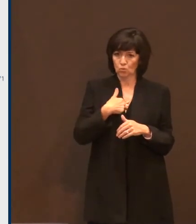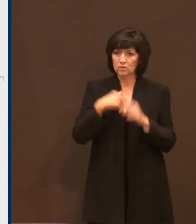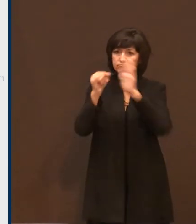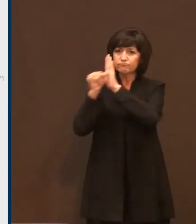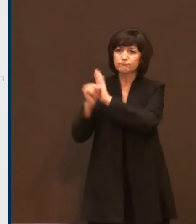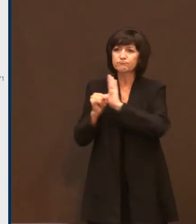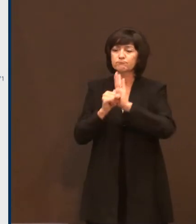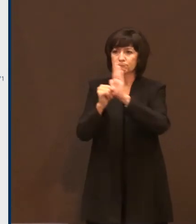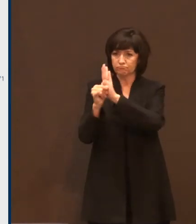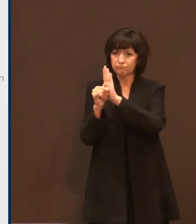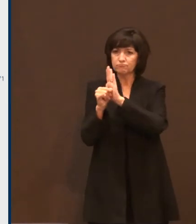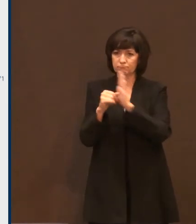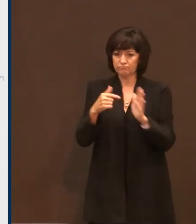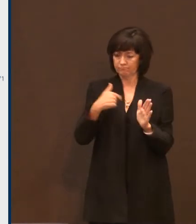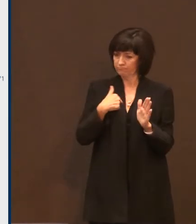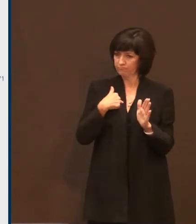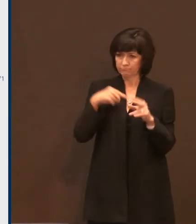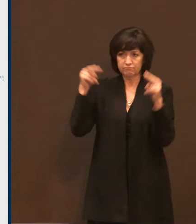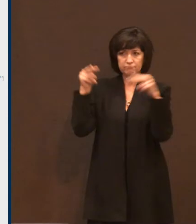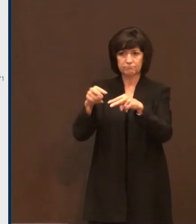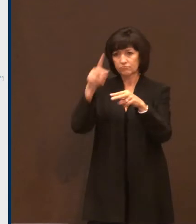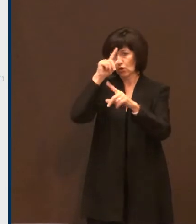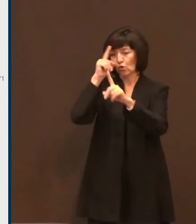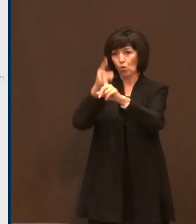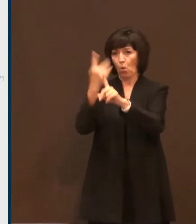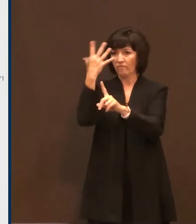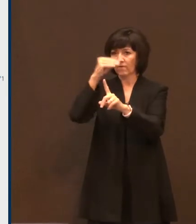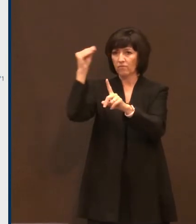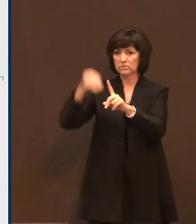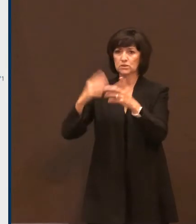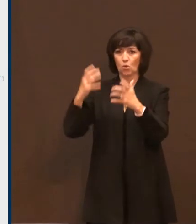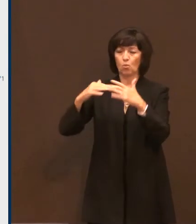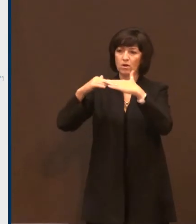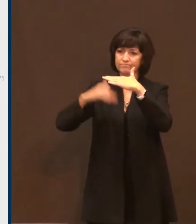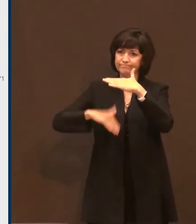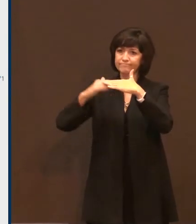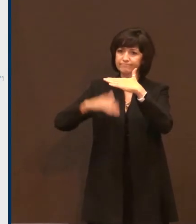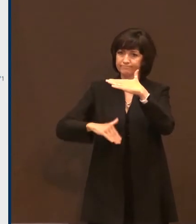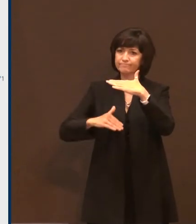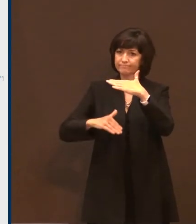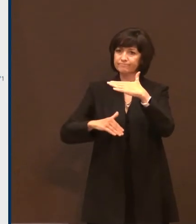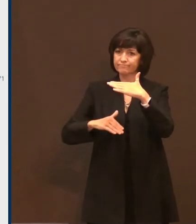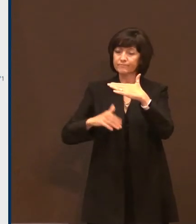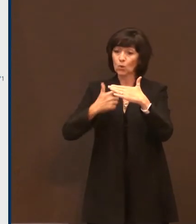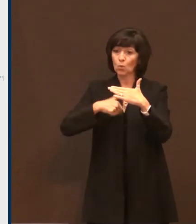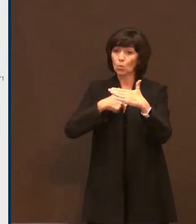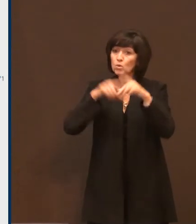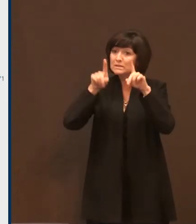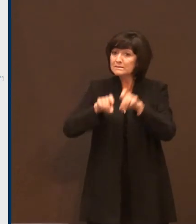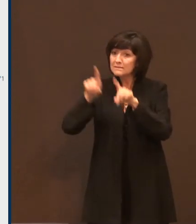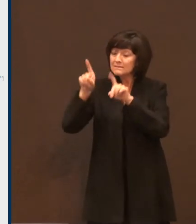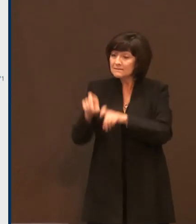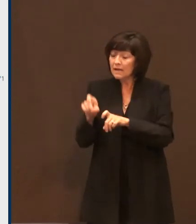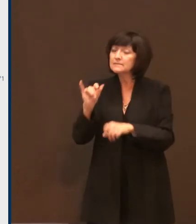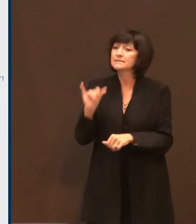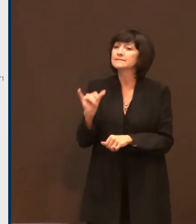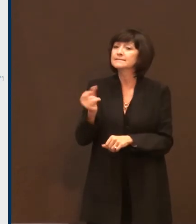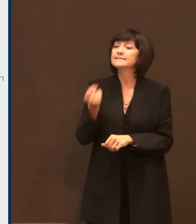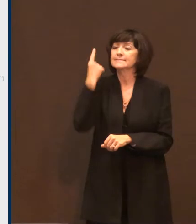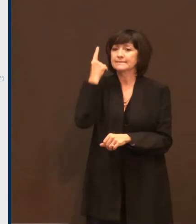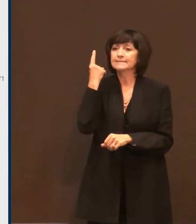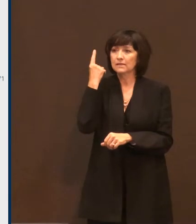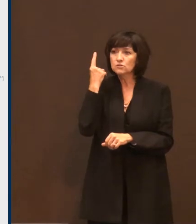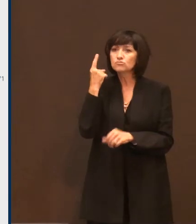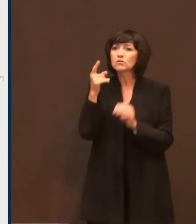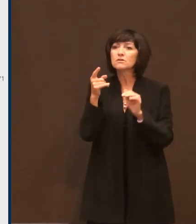positive, we're right around this 5% point. It makes the governor's job a little bit more difficult when then we're testing and maybe we're getting over some of those thresholds that